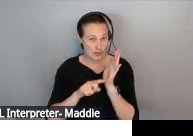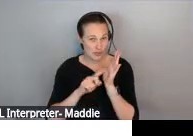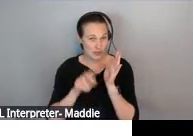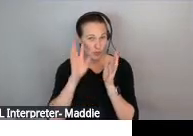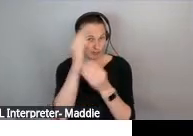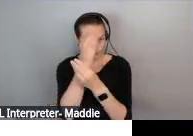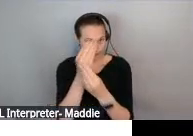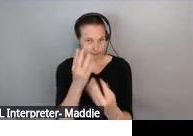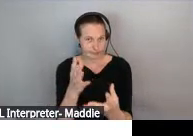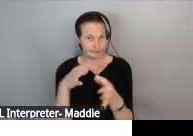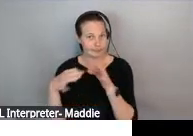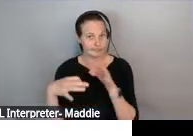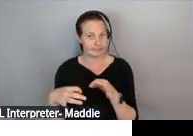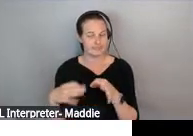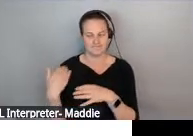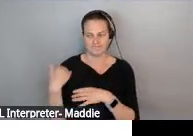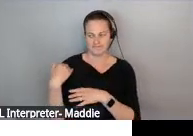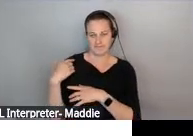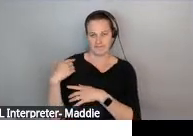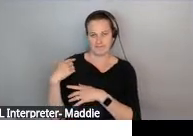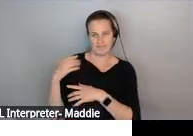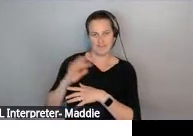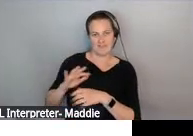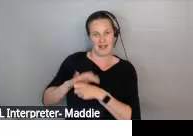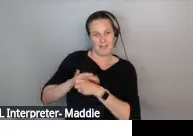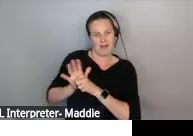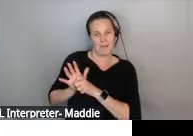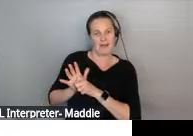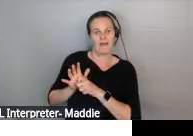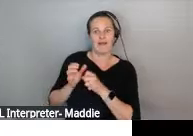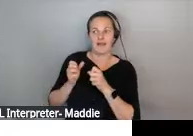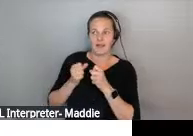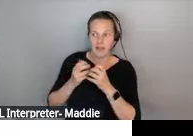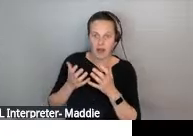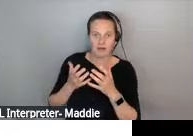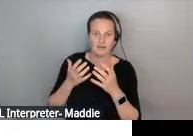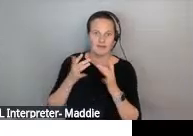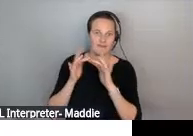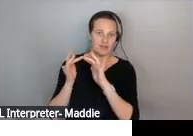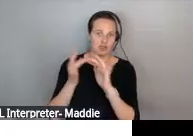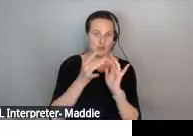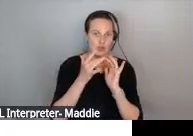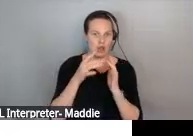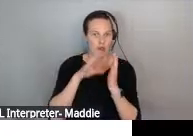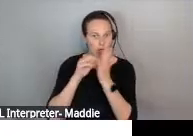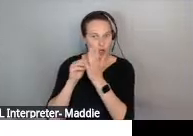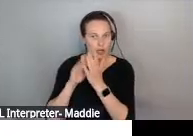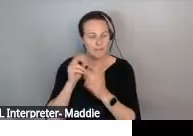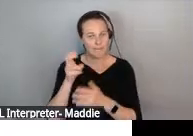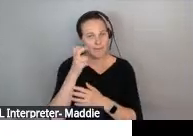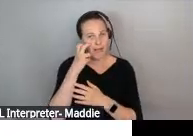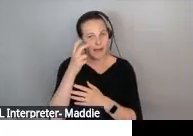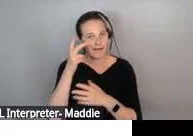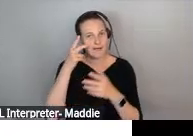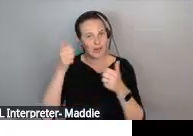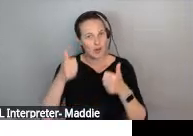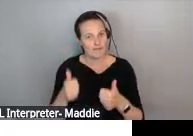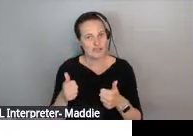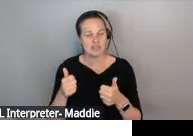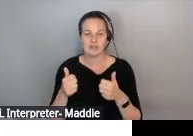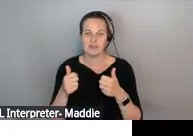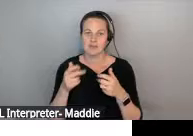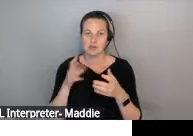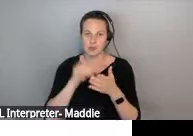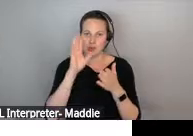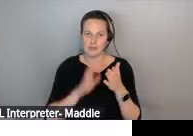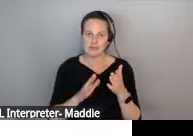time of the pandemic when there was a lot of virtual learning going on. And we learned about blind and low vision students' experiences both in K